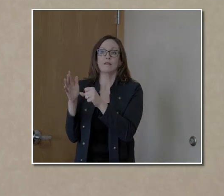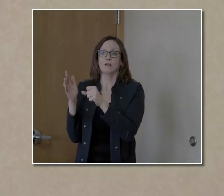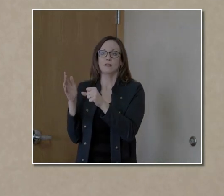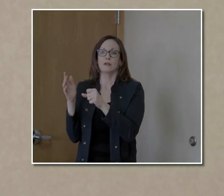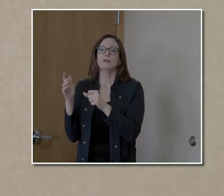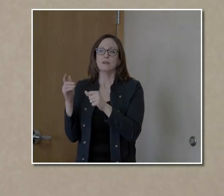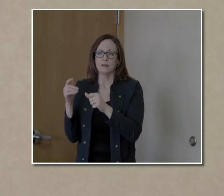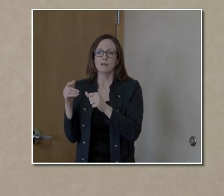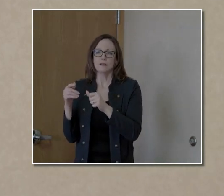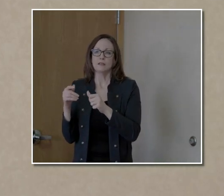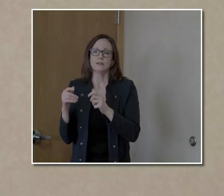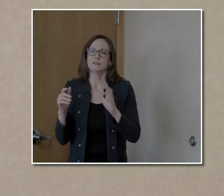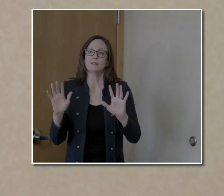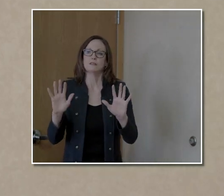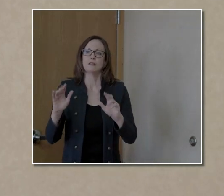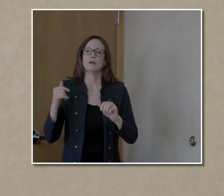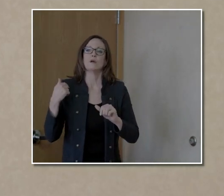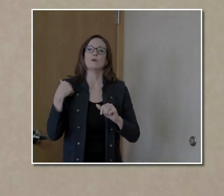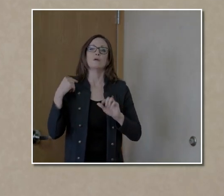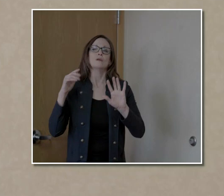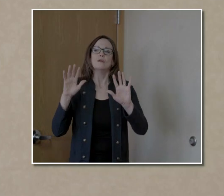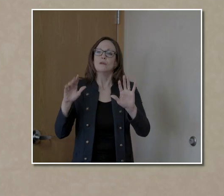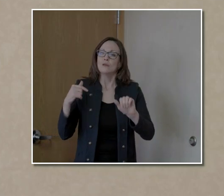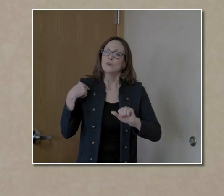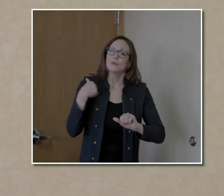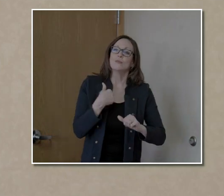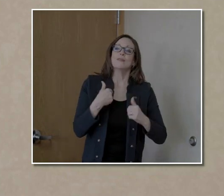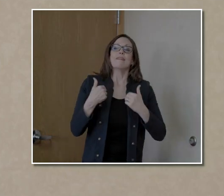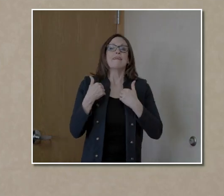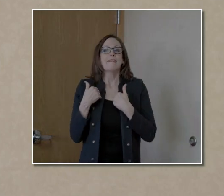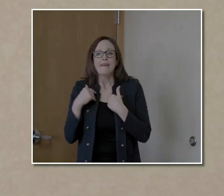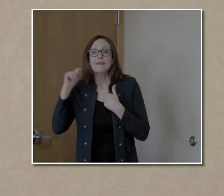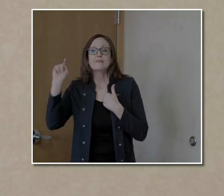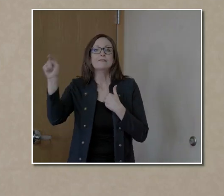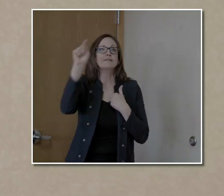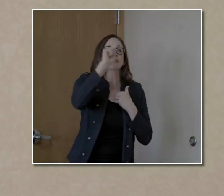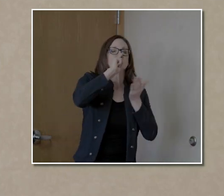latest status on their staffing.